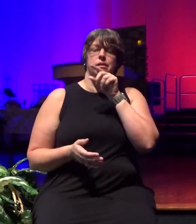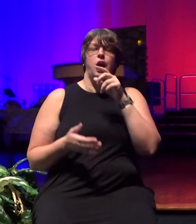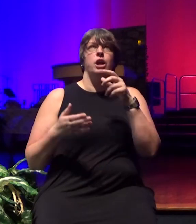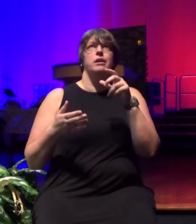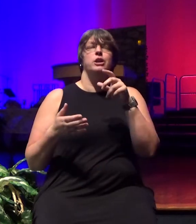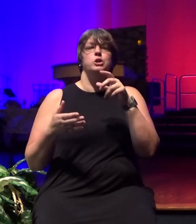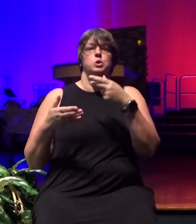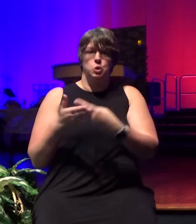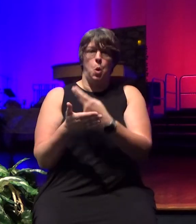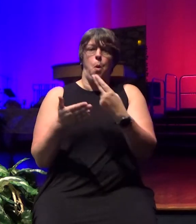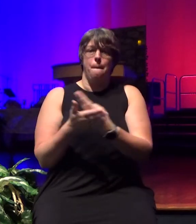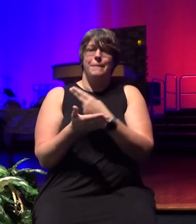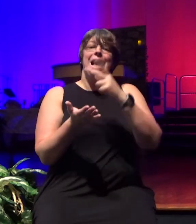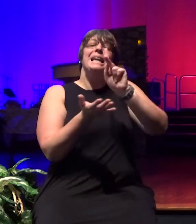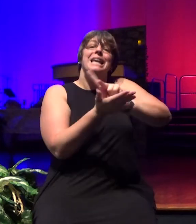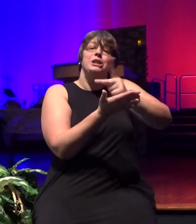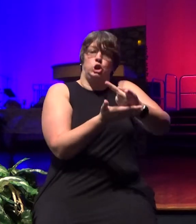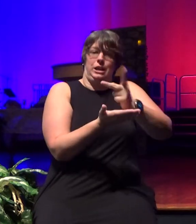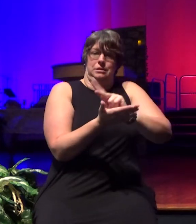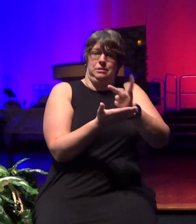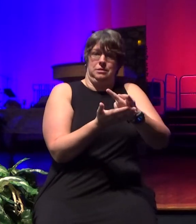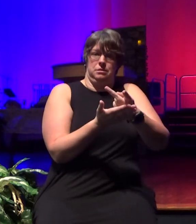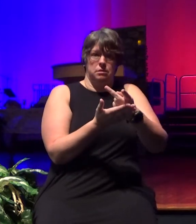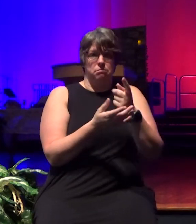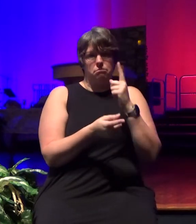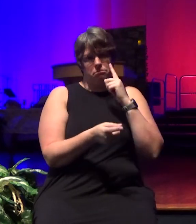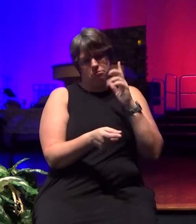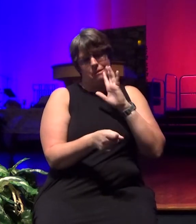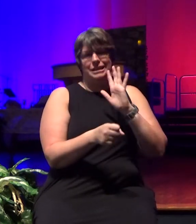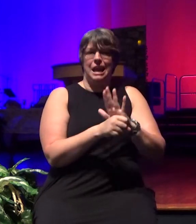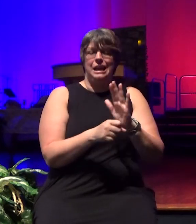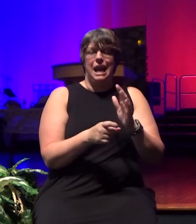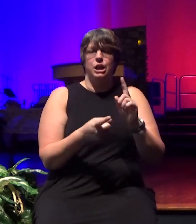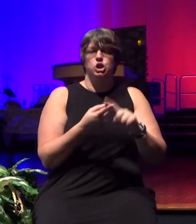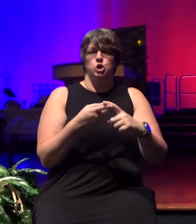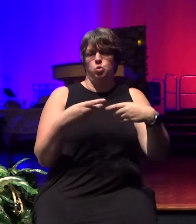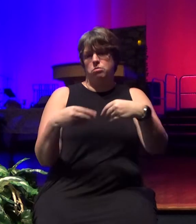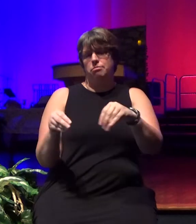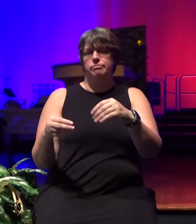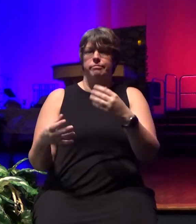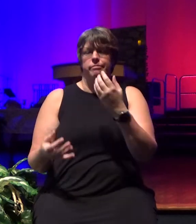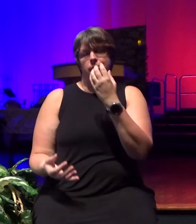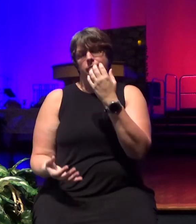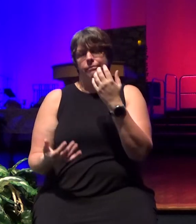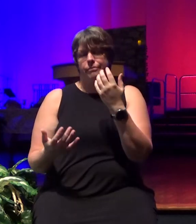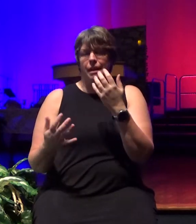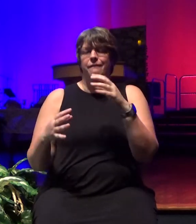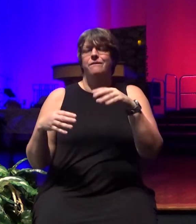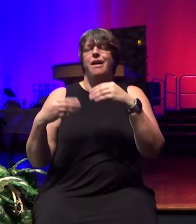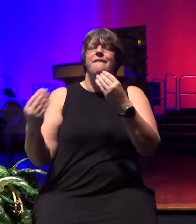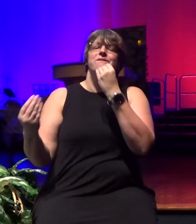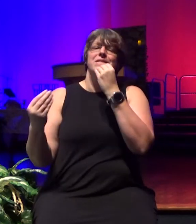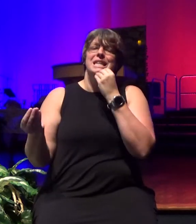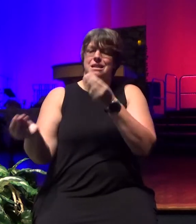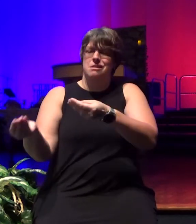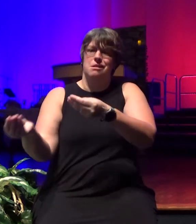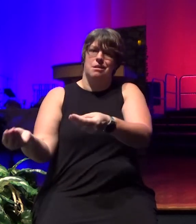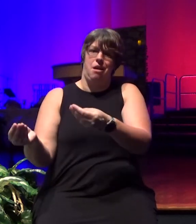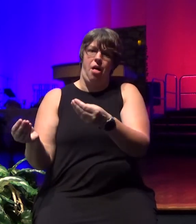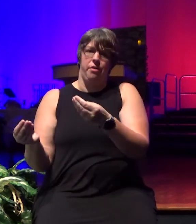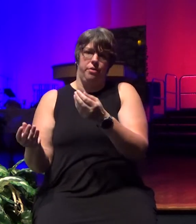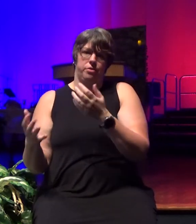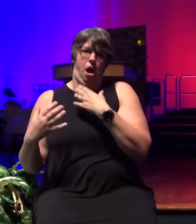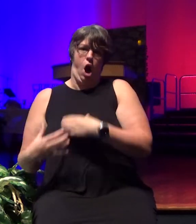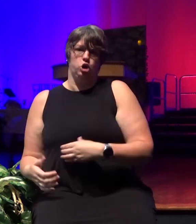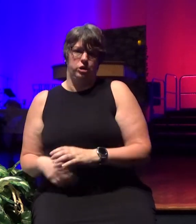story at the library initiated change and love inside of me. It launched a miracle. She